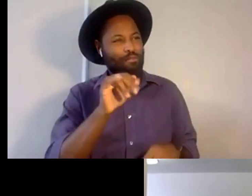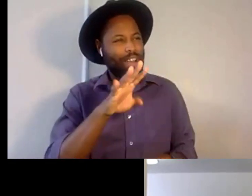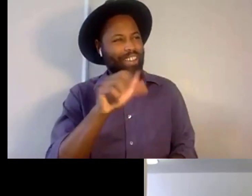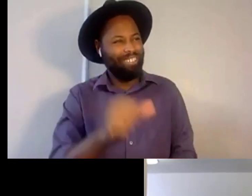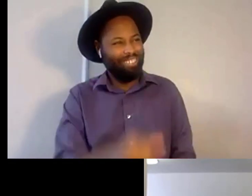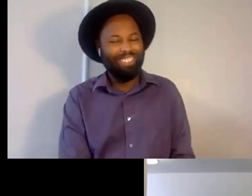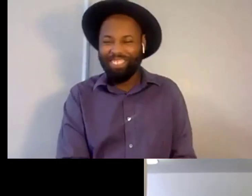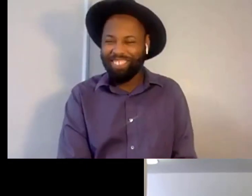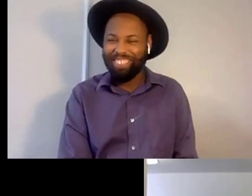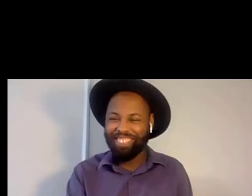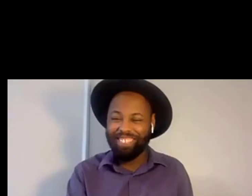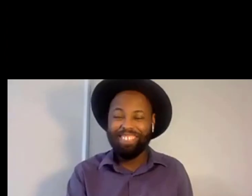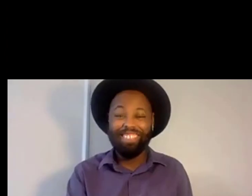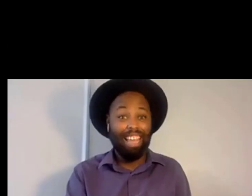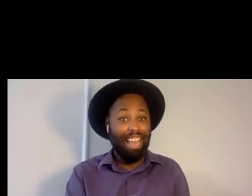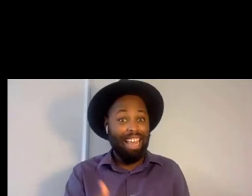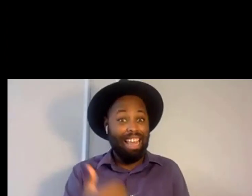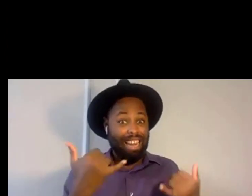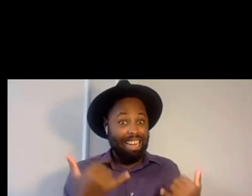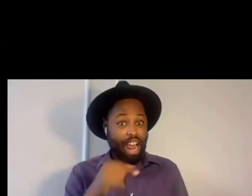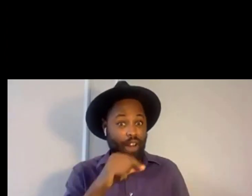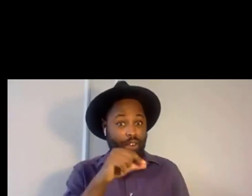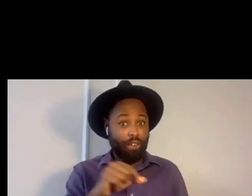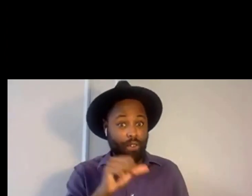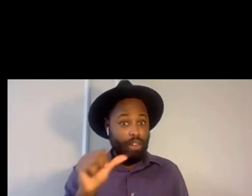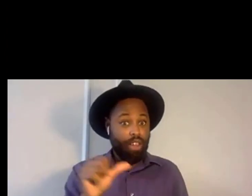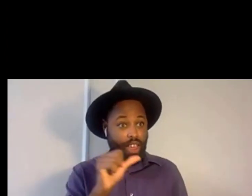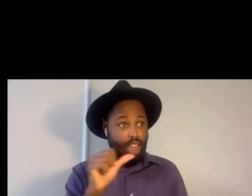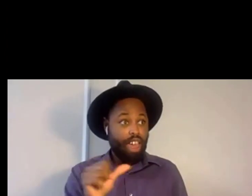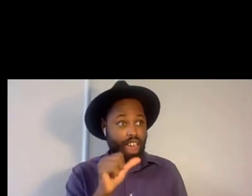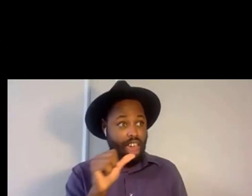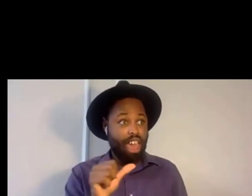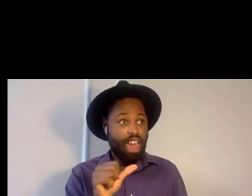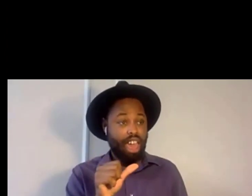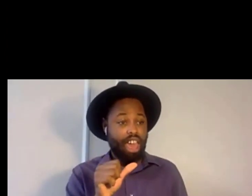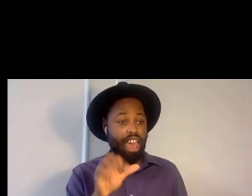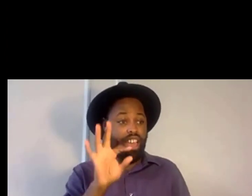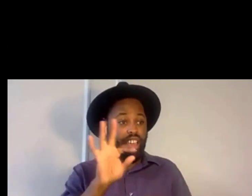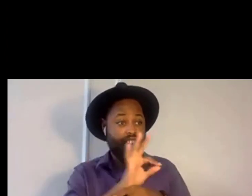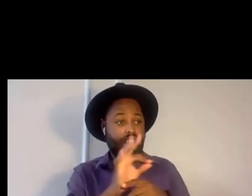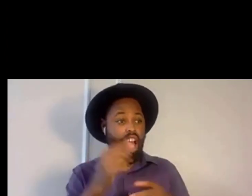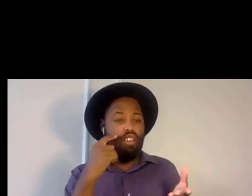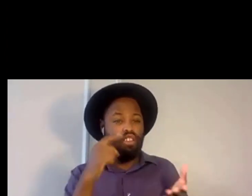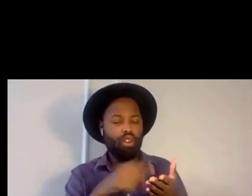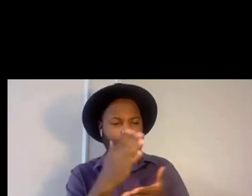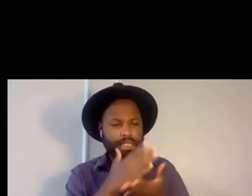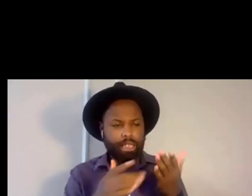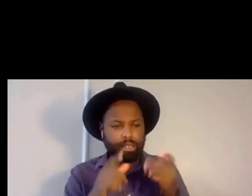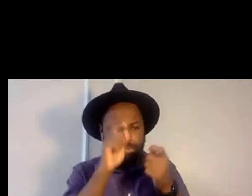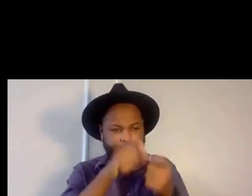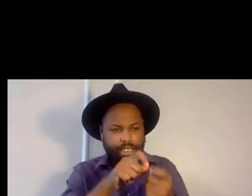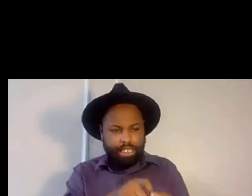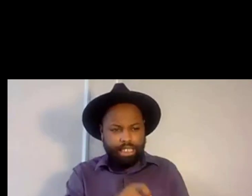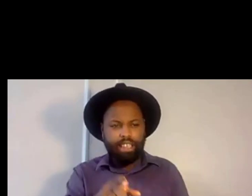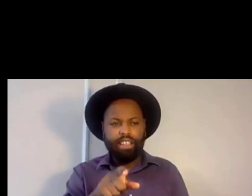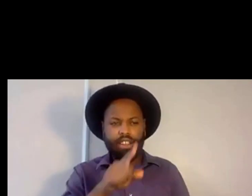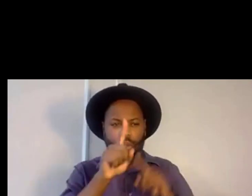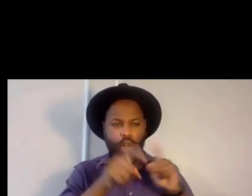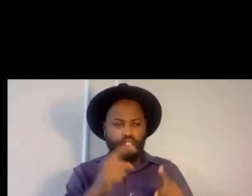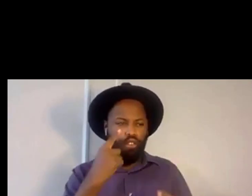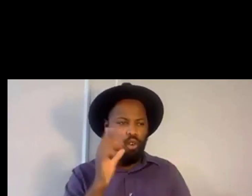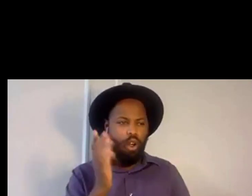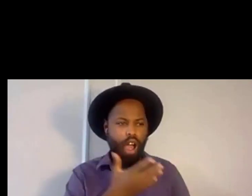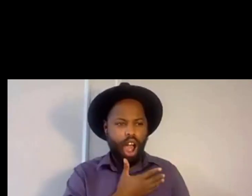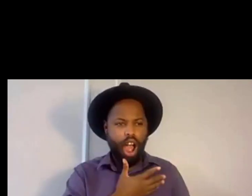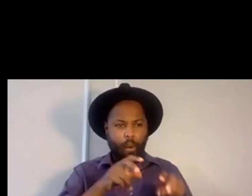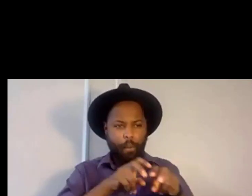Now, in the question and answer feature, there are a couple of very specific questions to our panelists. And the first